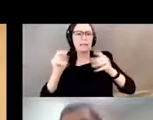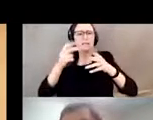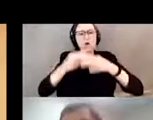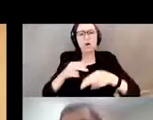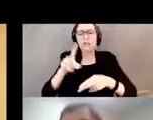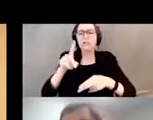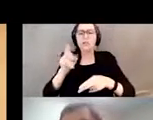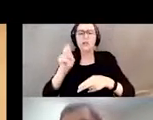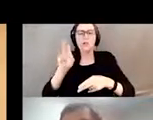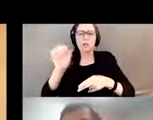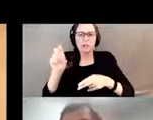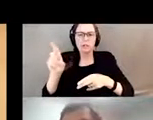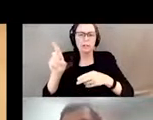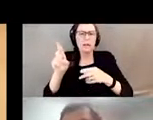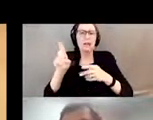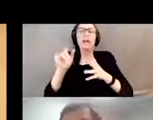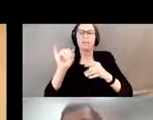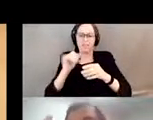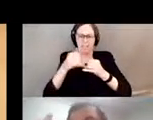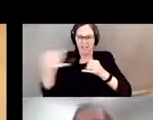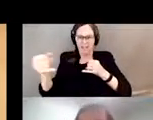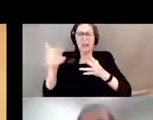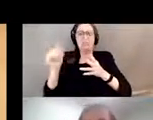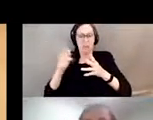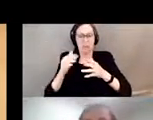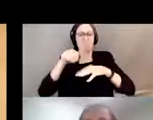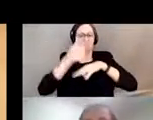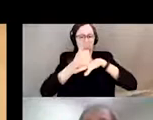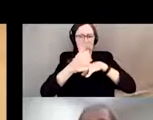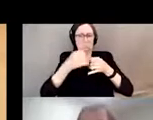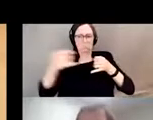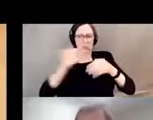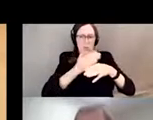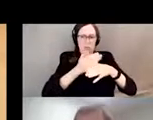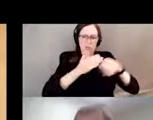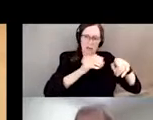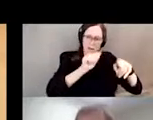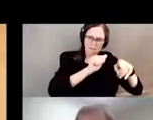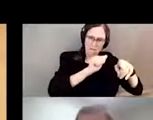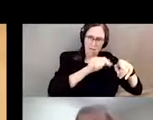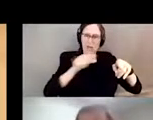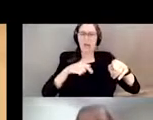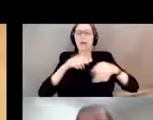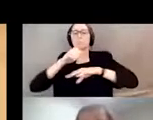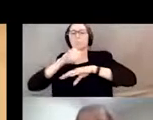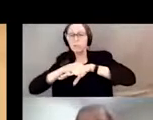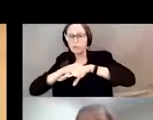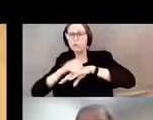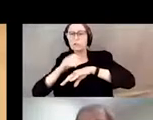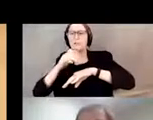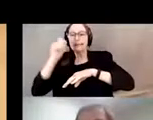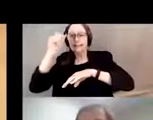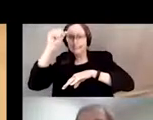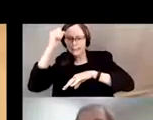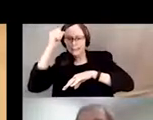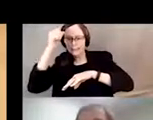This is a border division that was made between Afghanistan and British India in